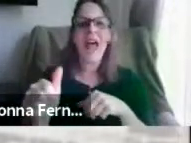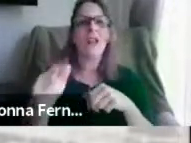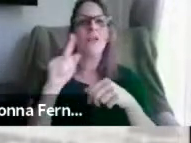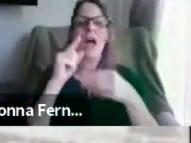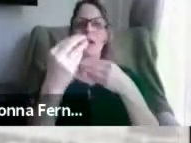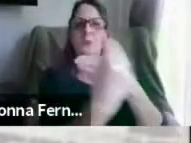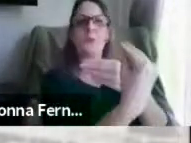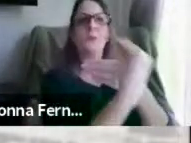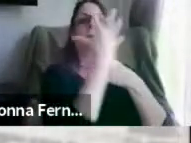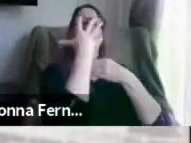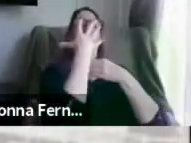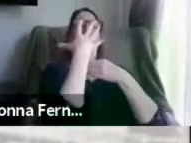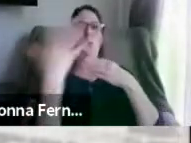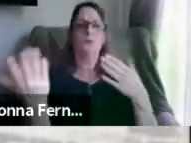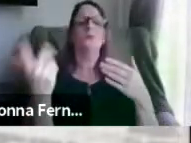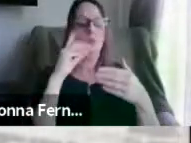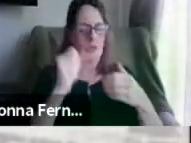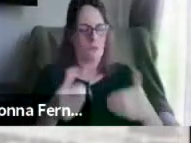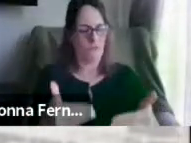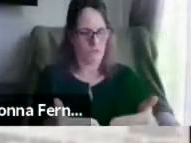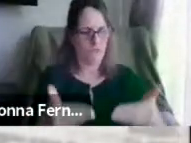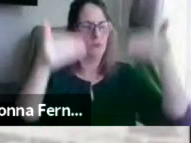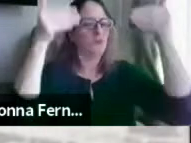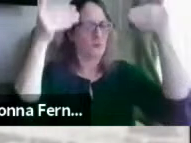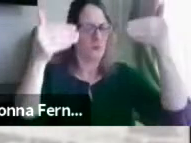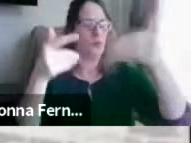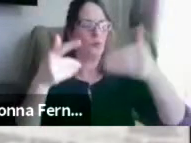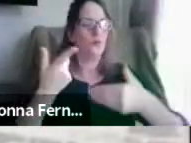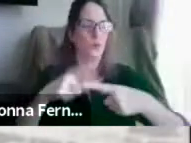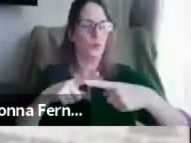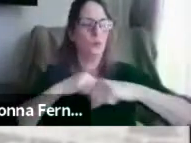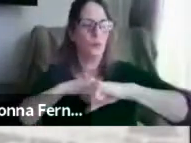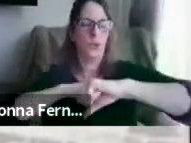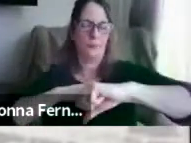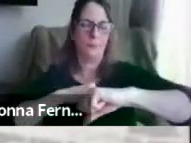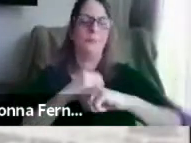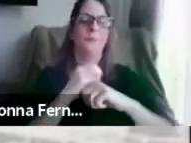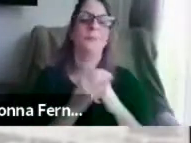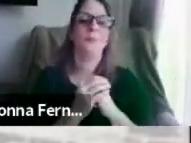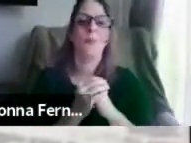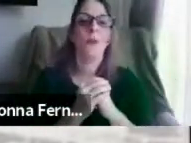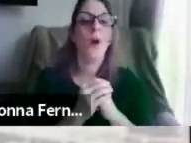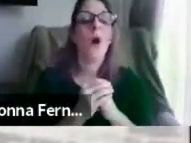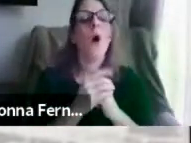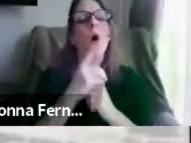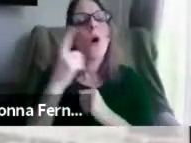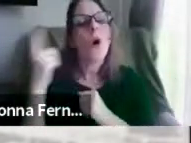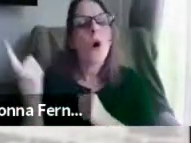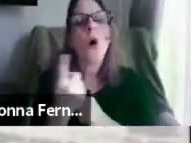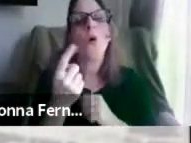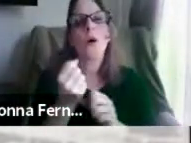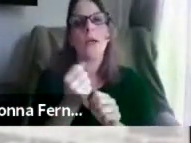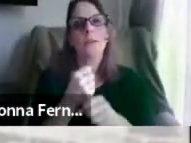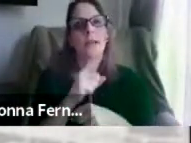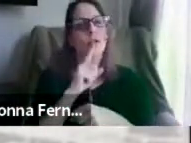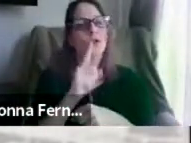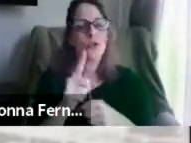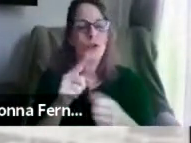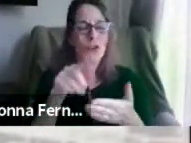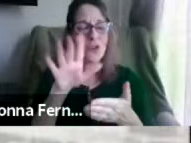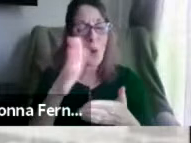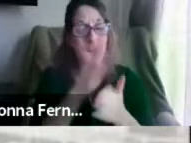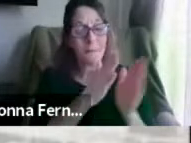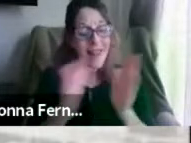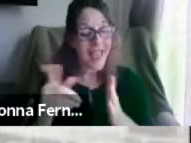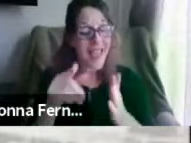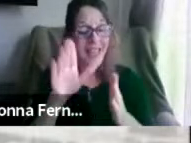aerosolized particles from forming, would be protective. And always make sure that your plans are updated. Keep these